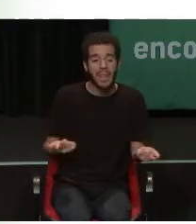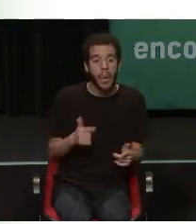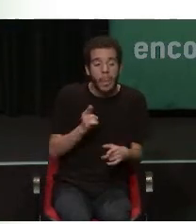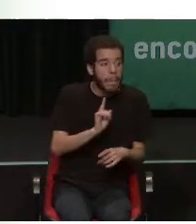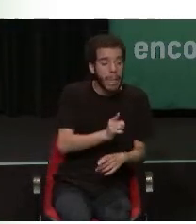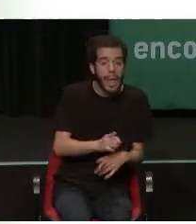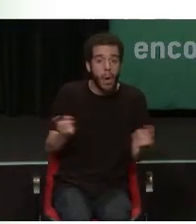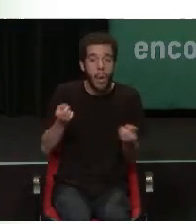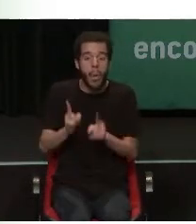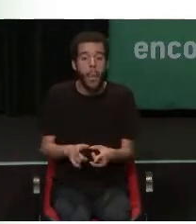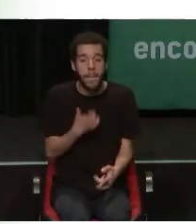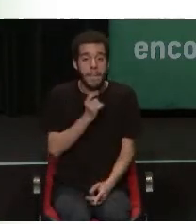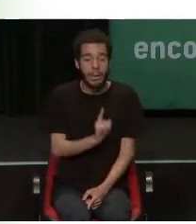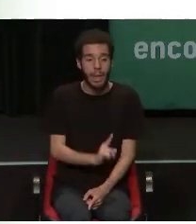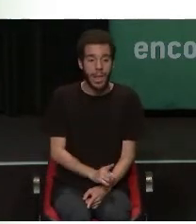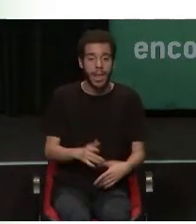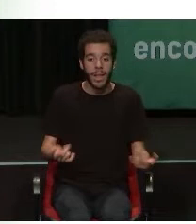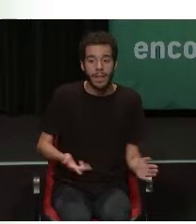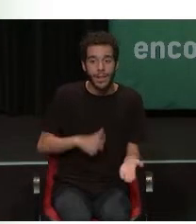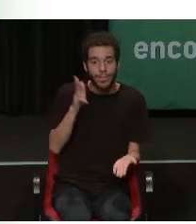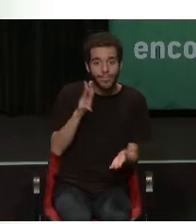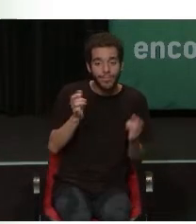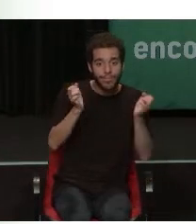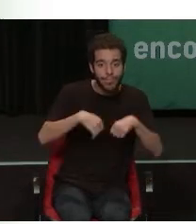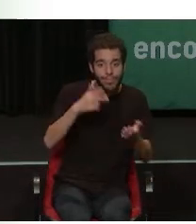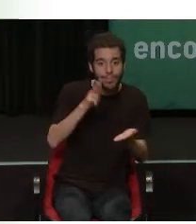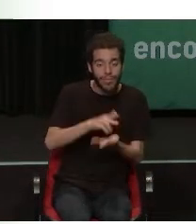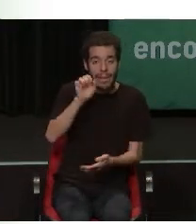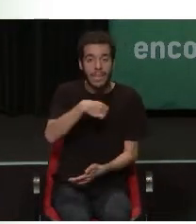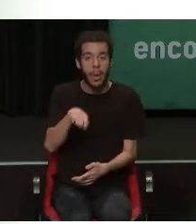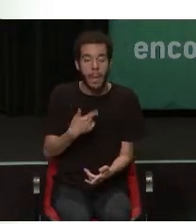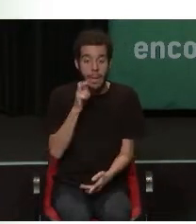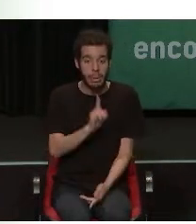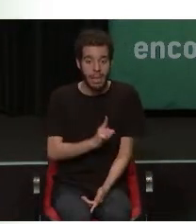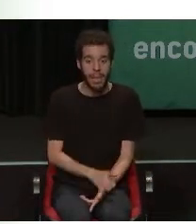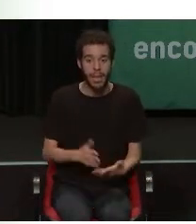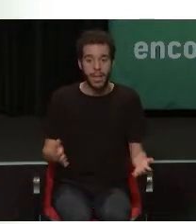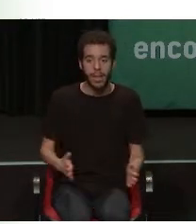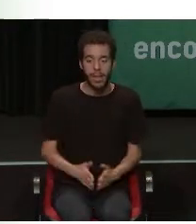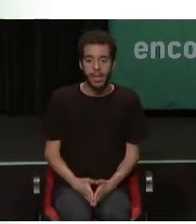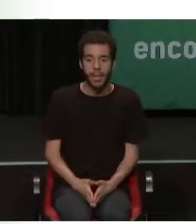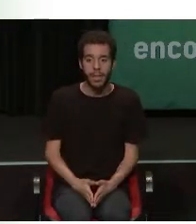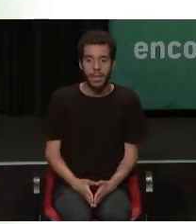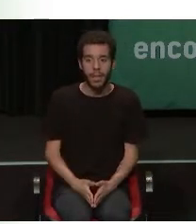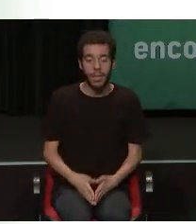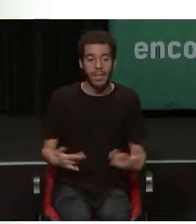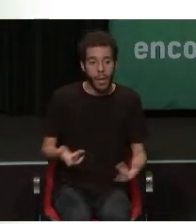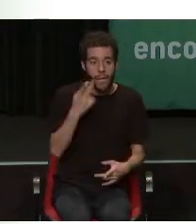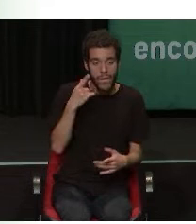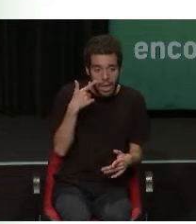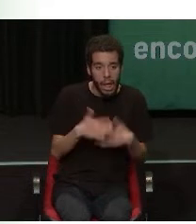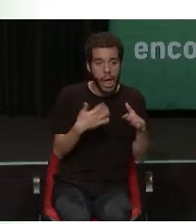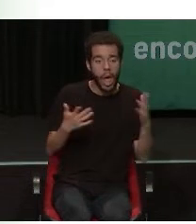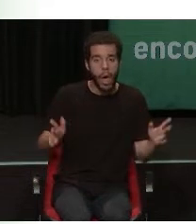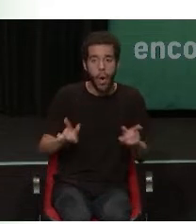that's the question. To patent or not to patent, that's the question. Rights to life versus trade gains. And